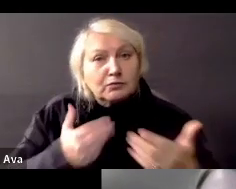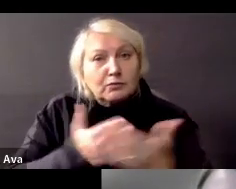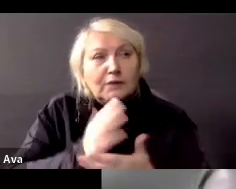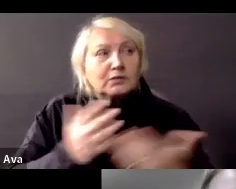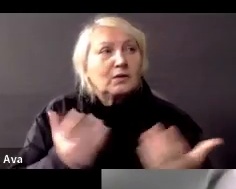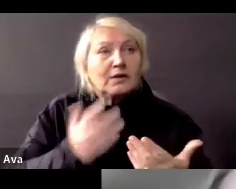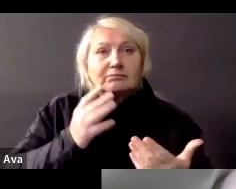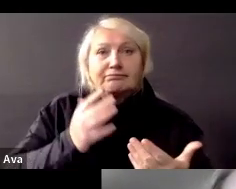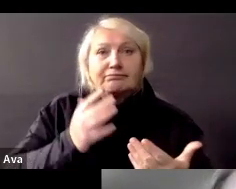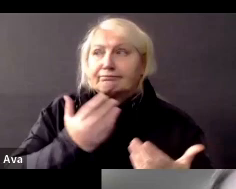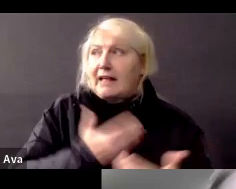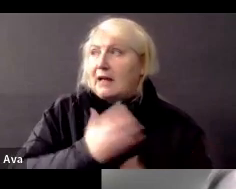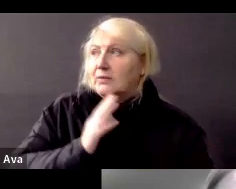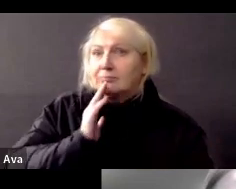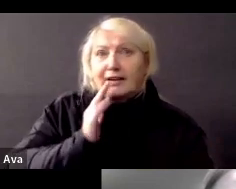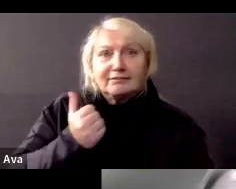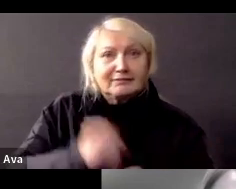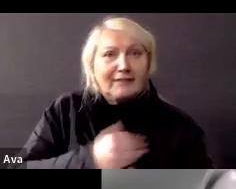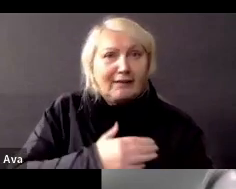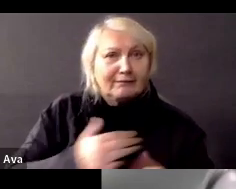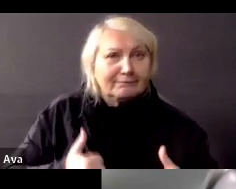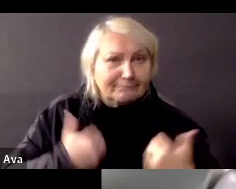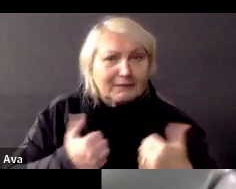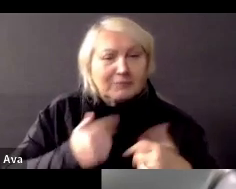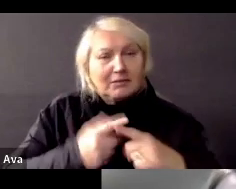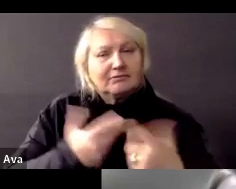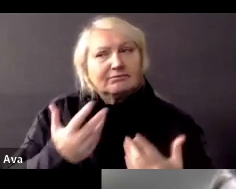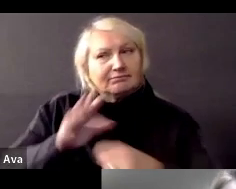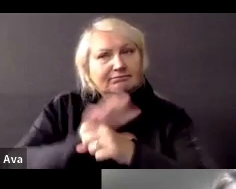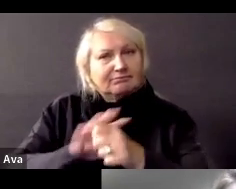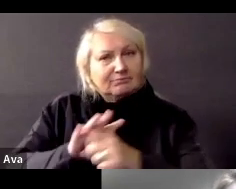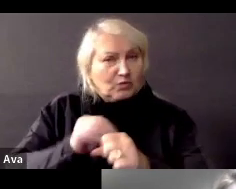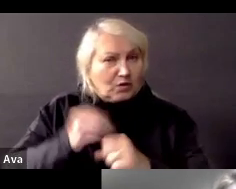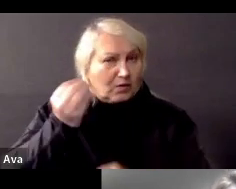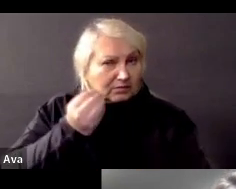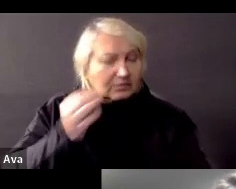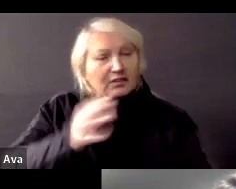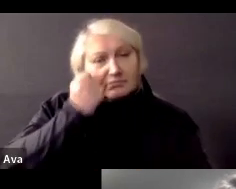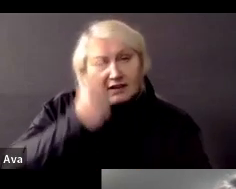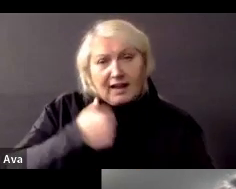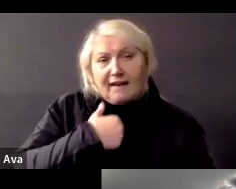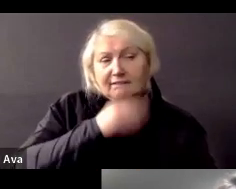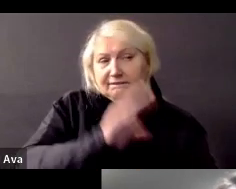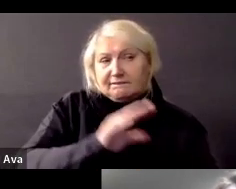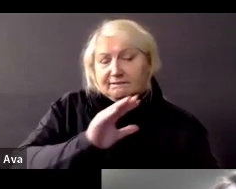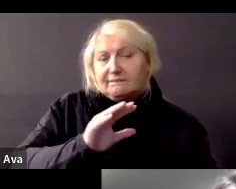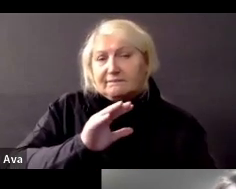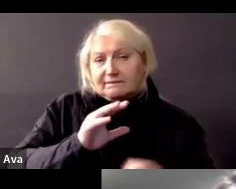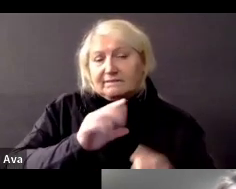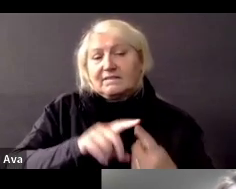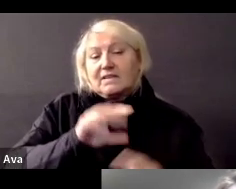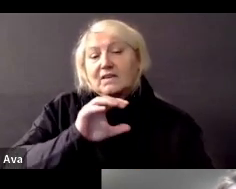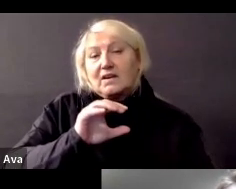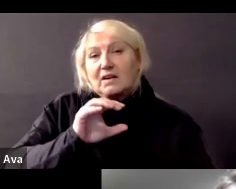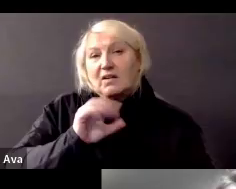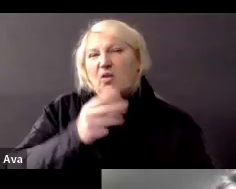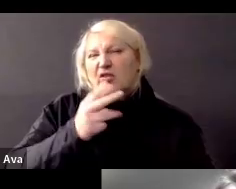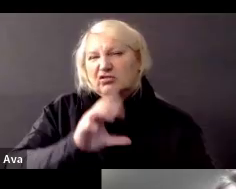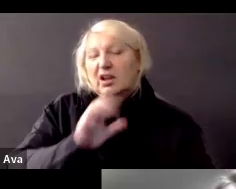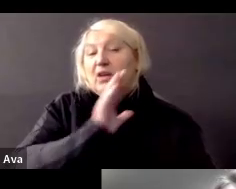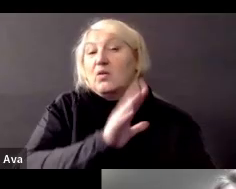in Ontario. Of course, there are statutes, the Ontario Human Rights Code,